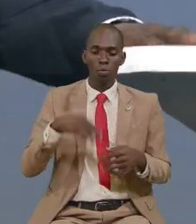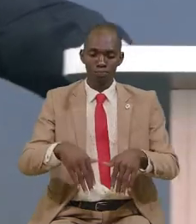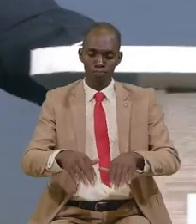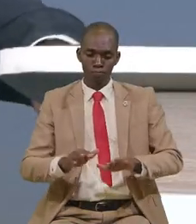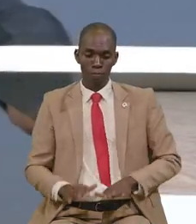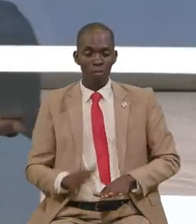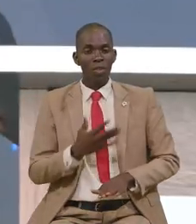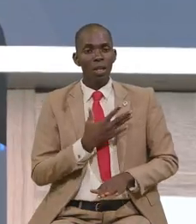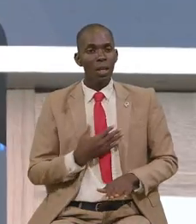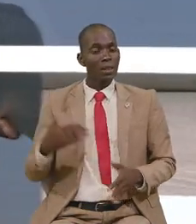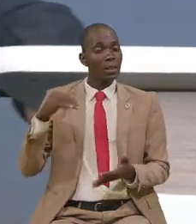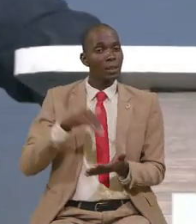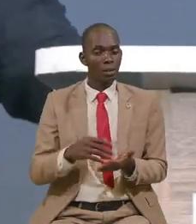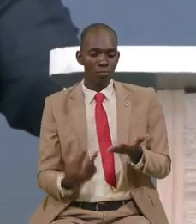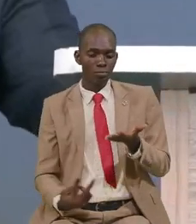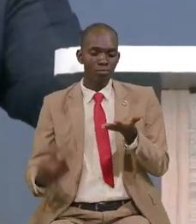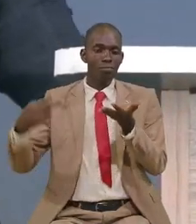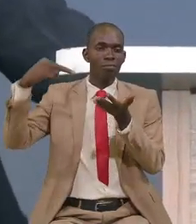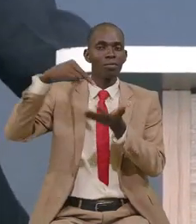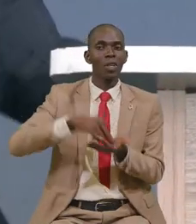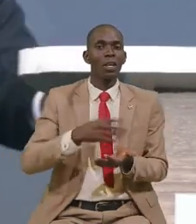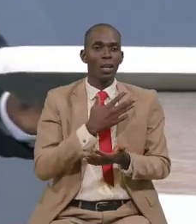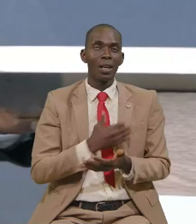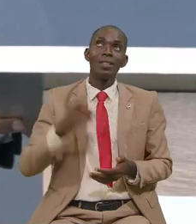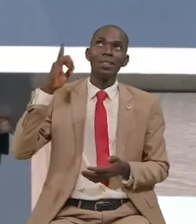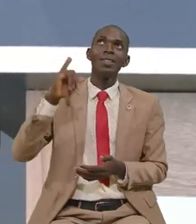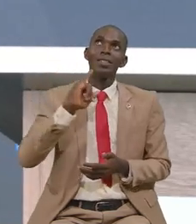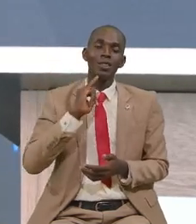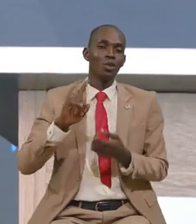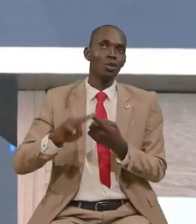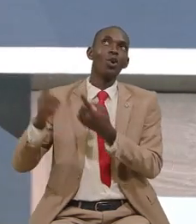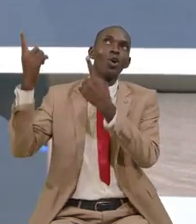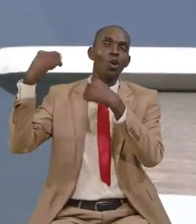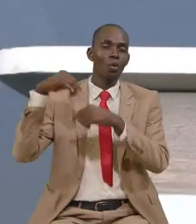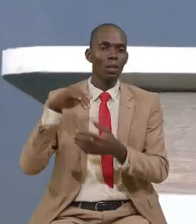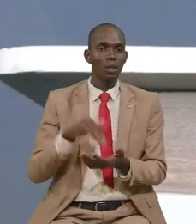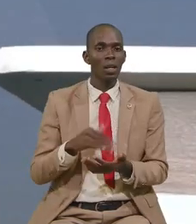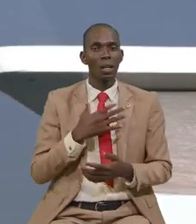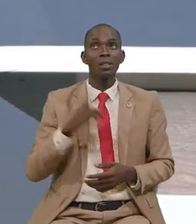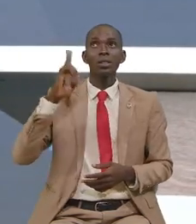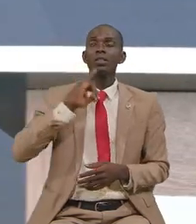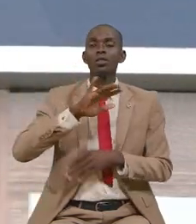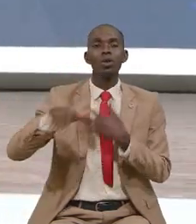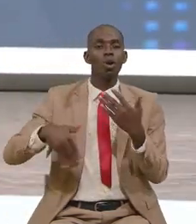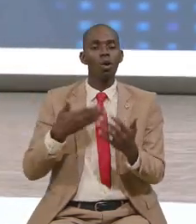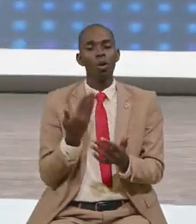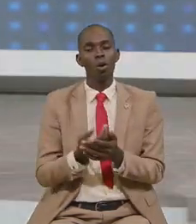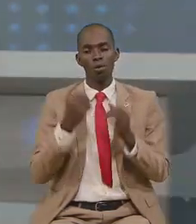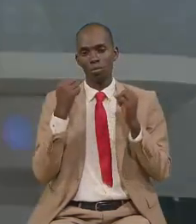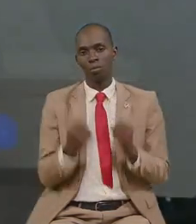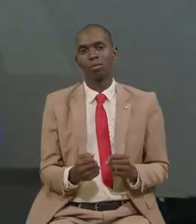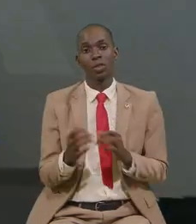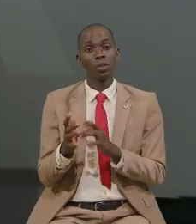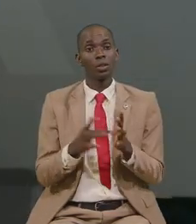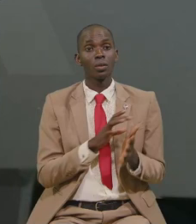and then he is to come, and he is the Almighty. Jesus Christ